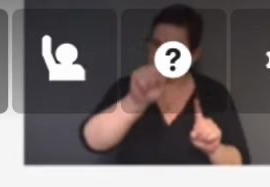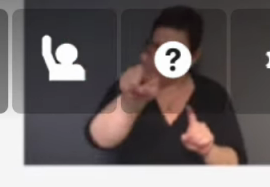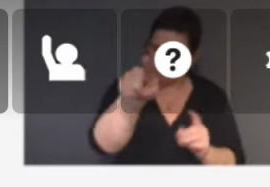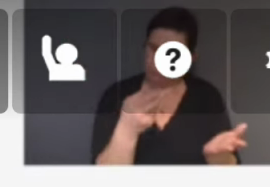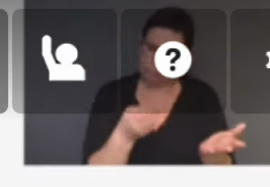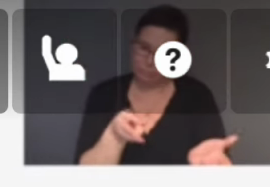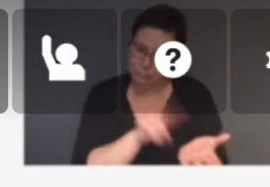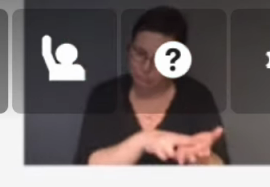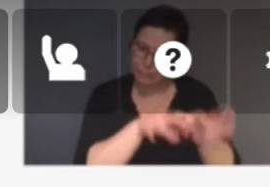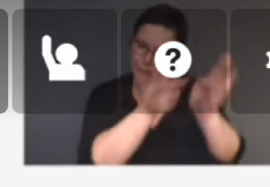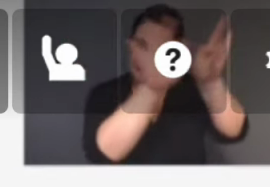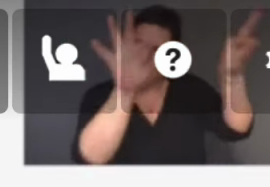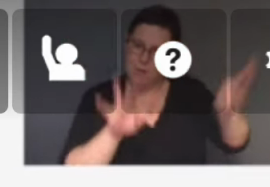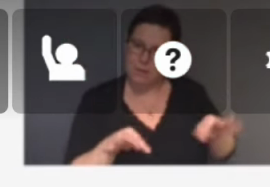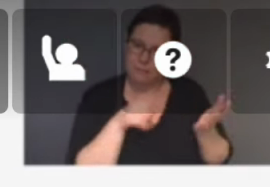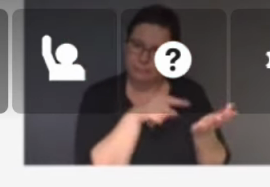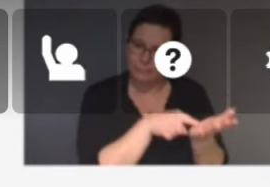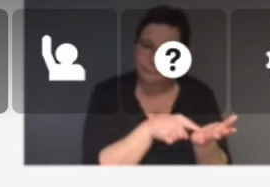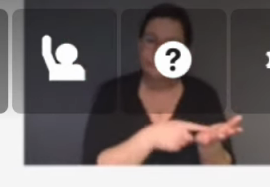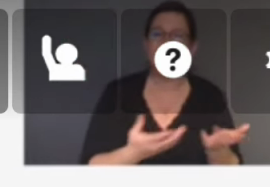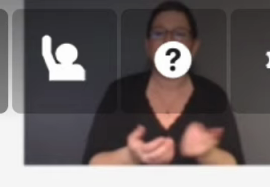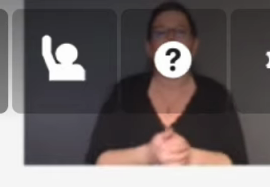and benefit matters.